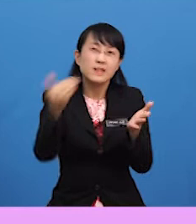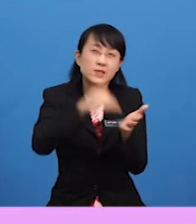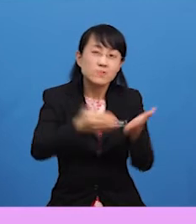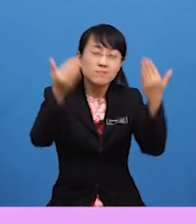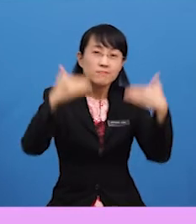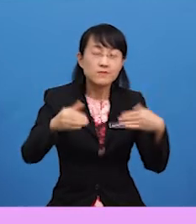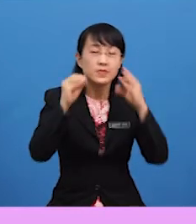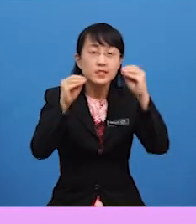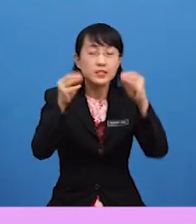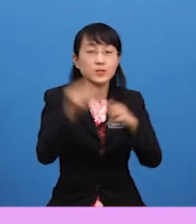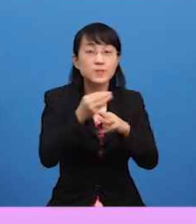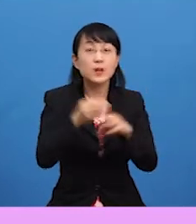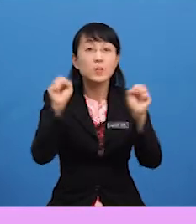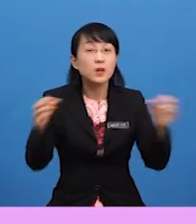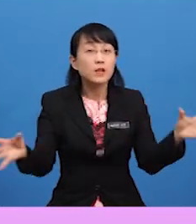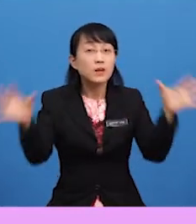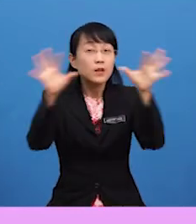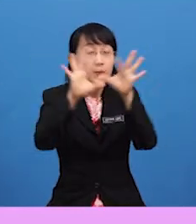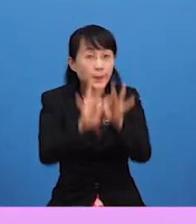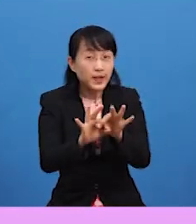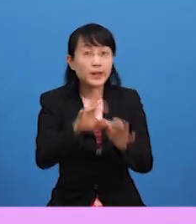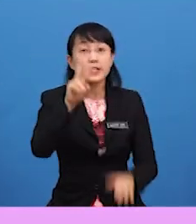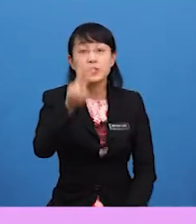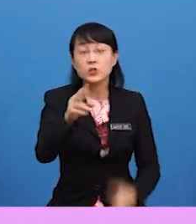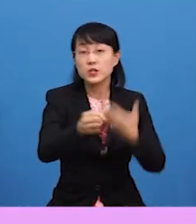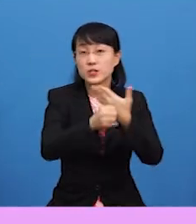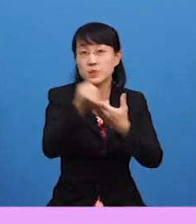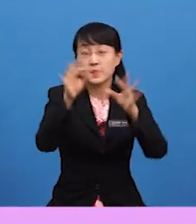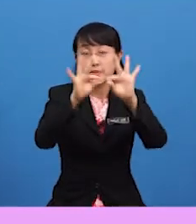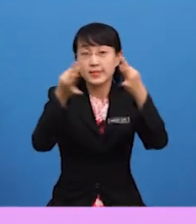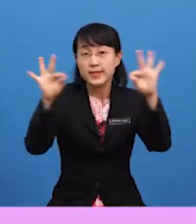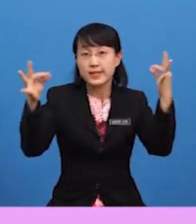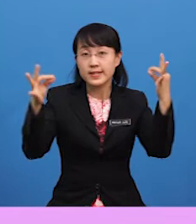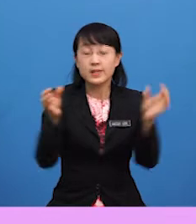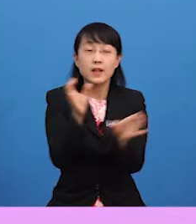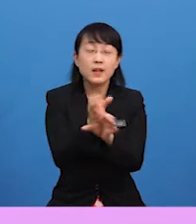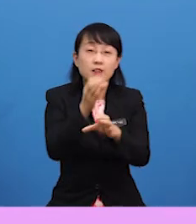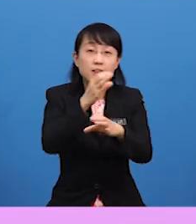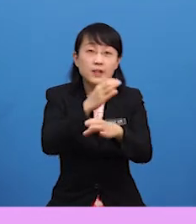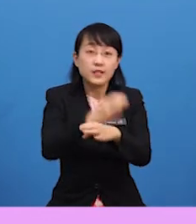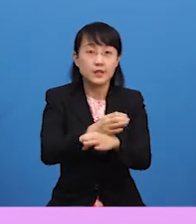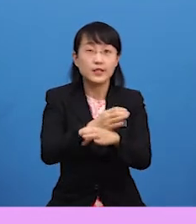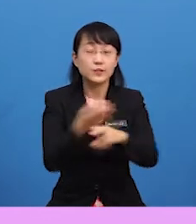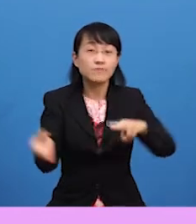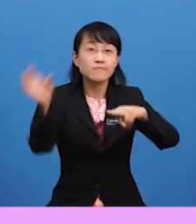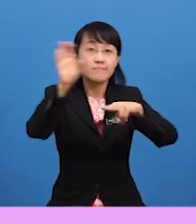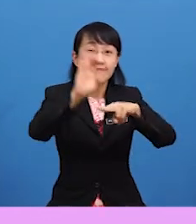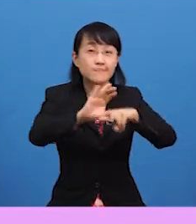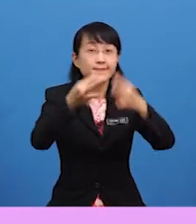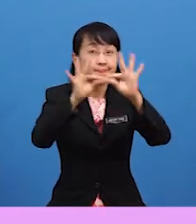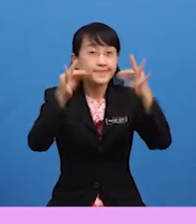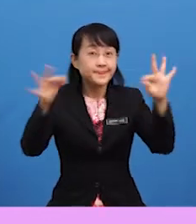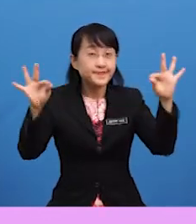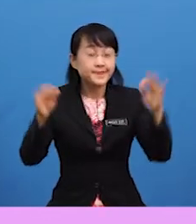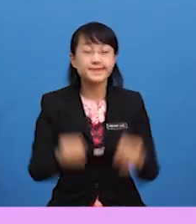can combine these two simple sentences and create a compound sentence